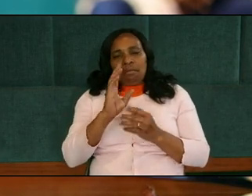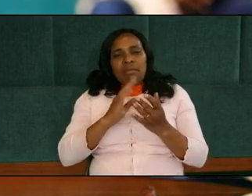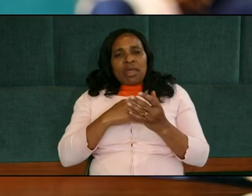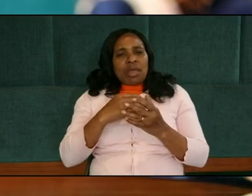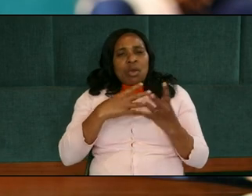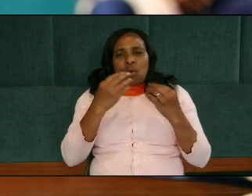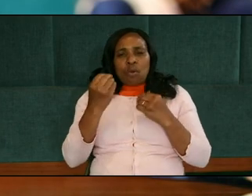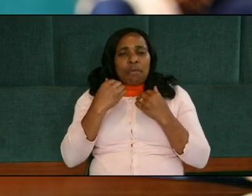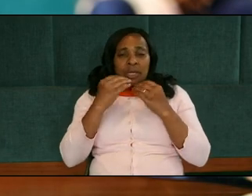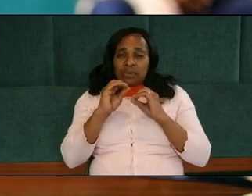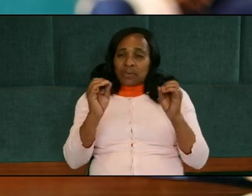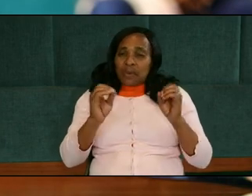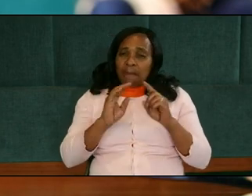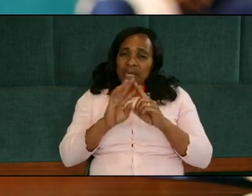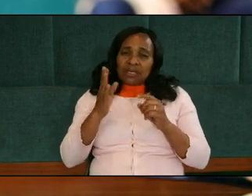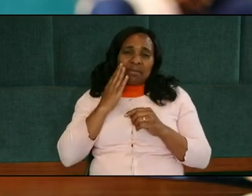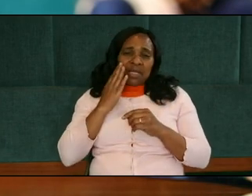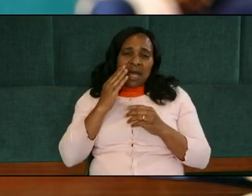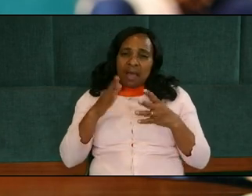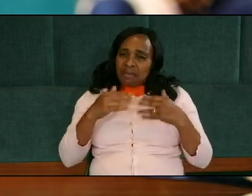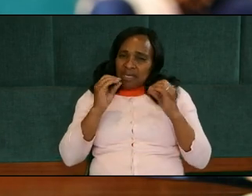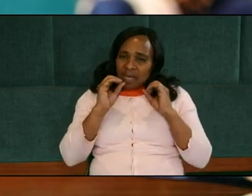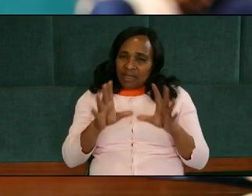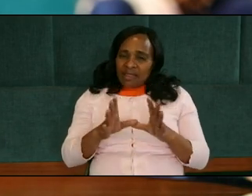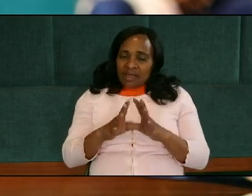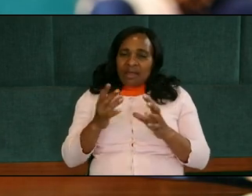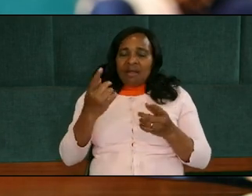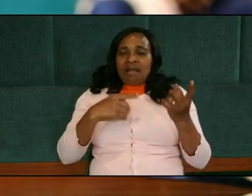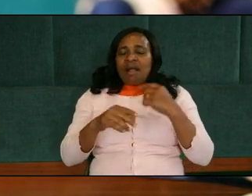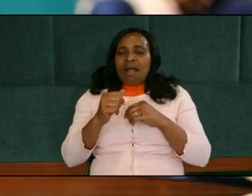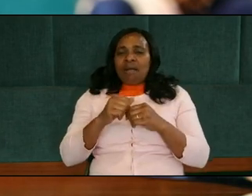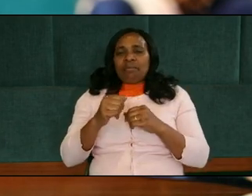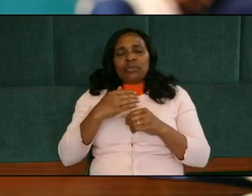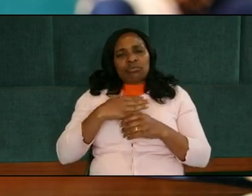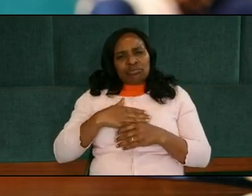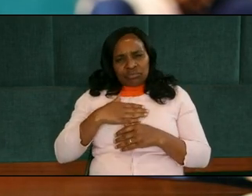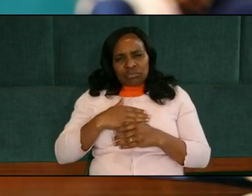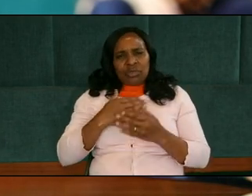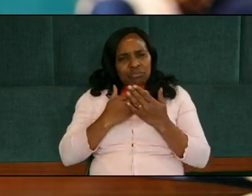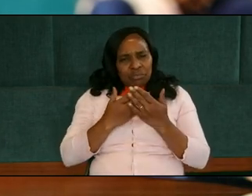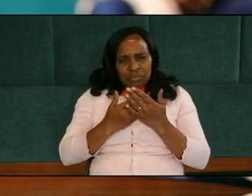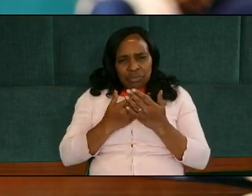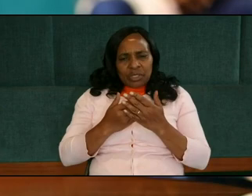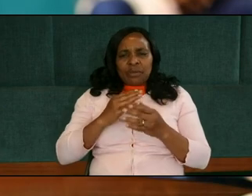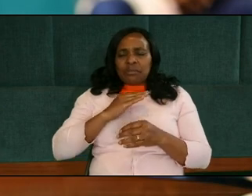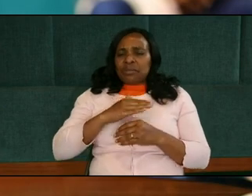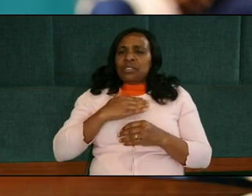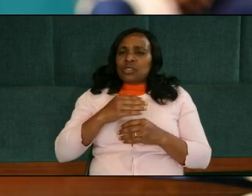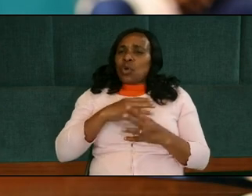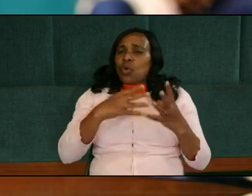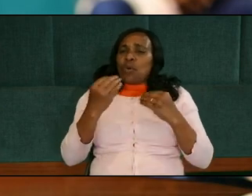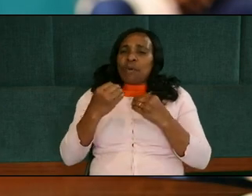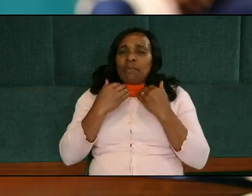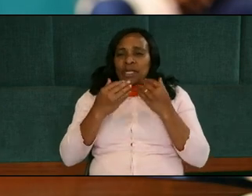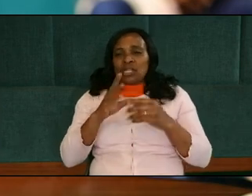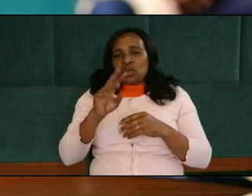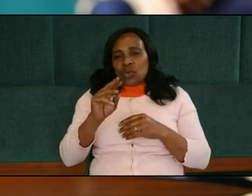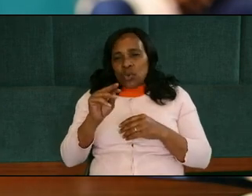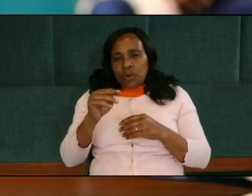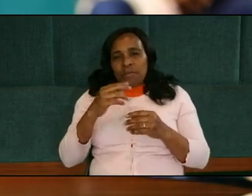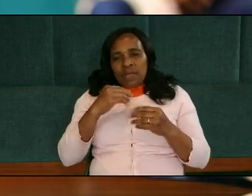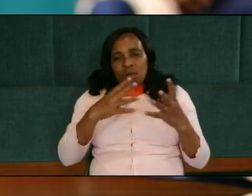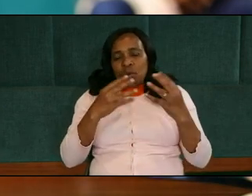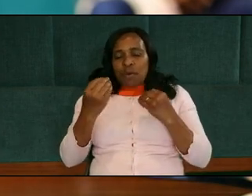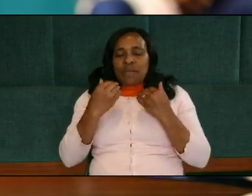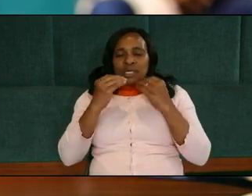to bed." Mother didn't look happy. "Come on, Adama," she pleaded. "It's time to go to bed." "No," Adama said, "I don't